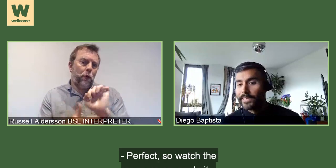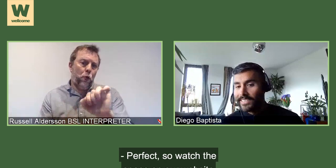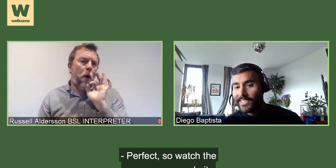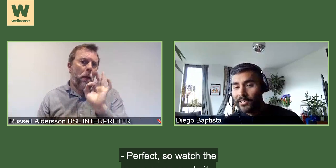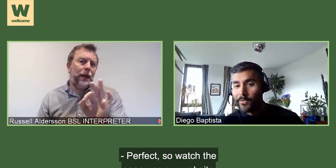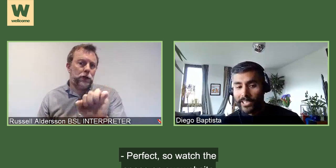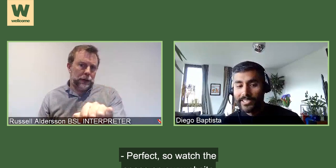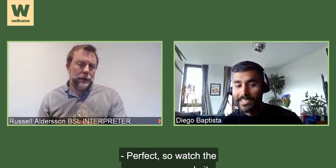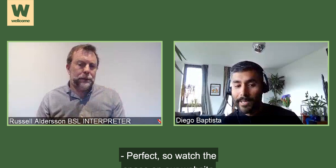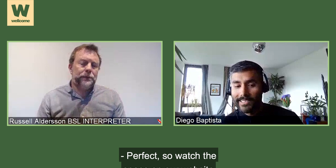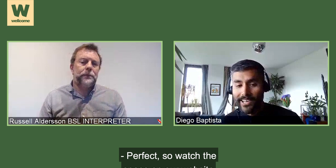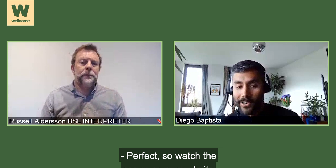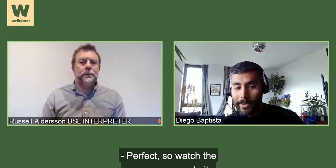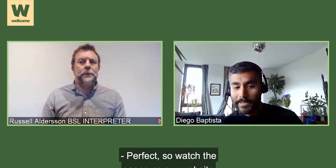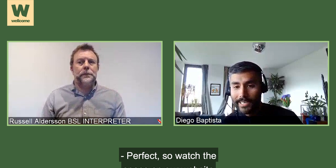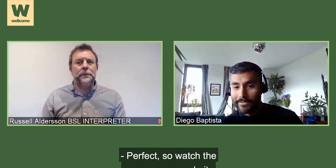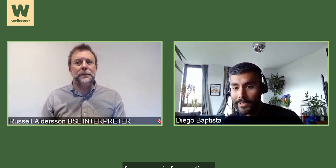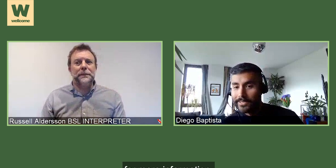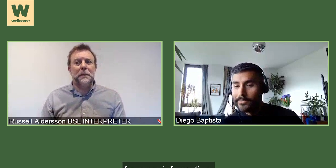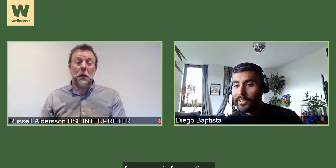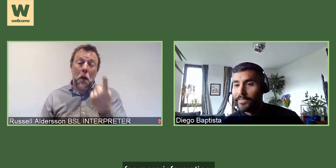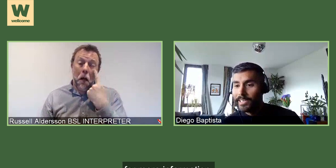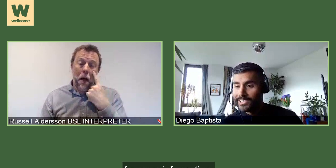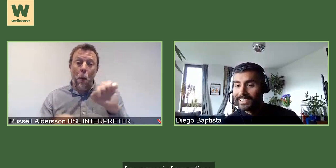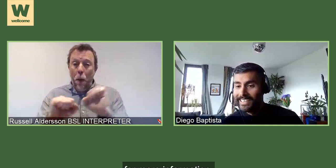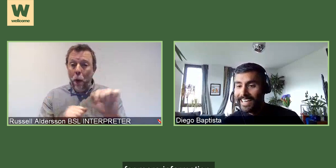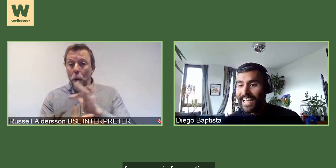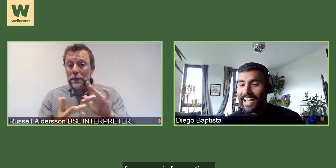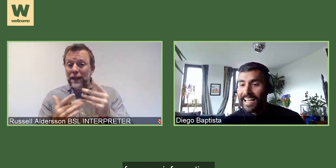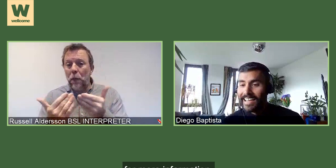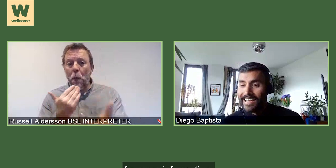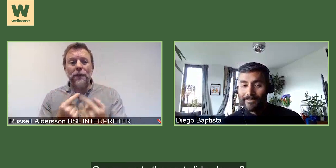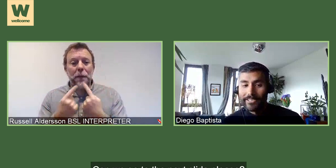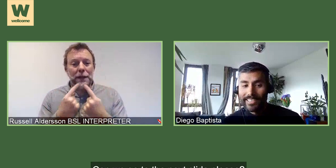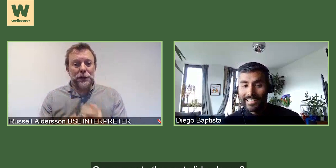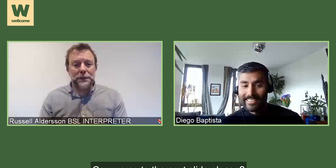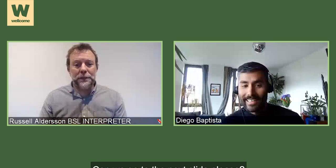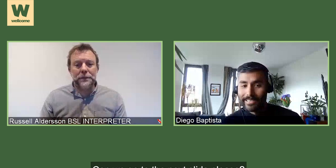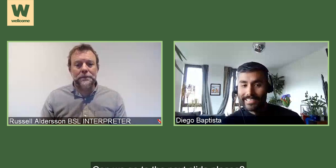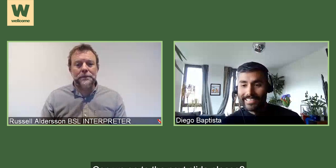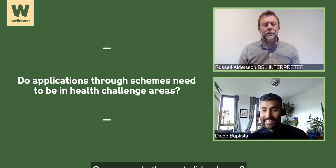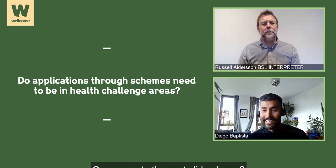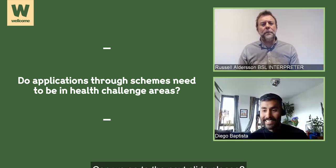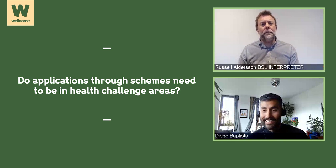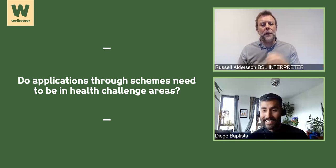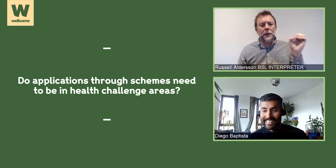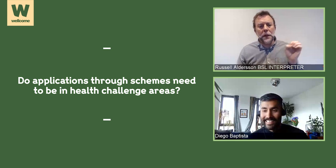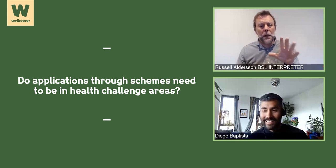Perfect. So watch this space on our website for more information. Can we go to the next slide, please?